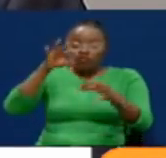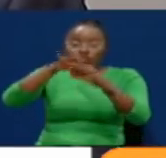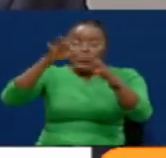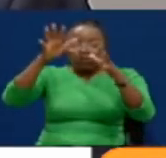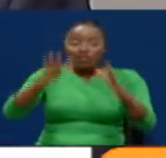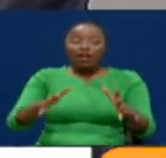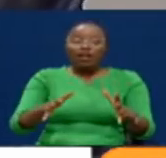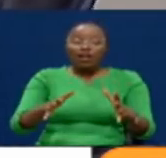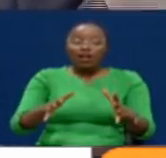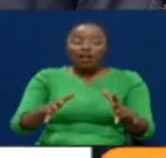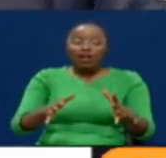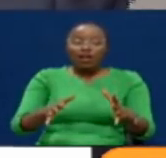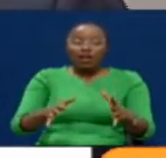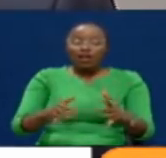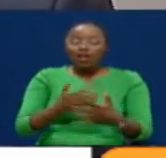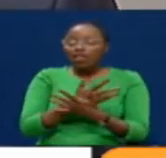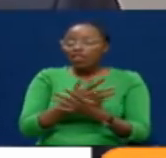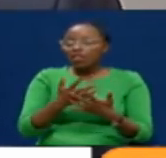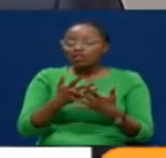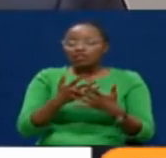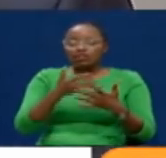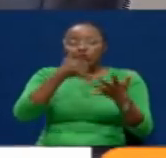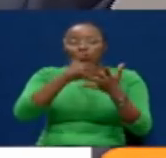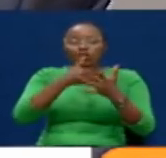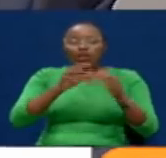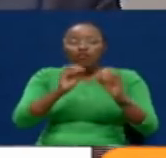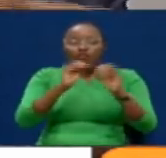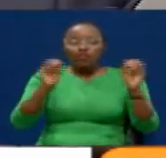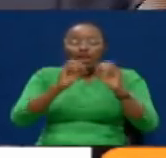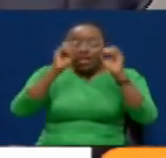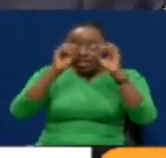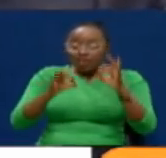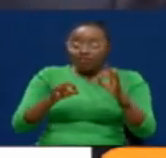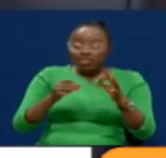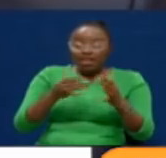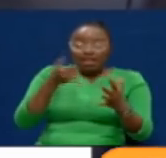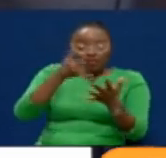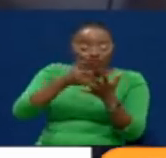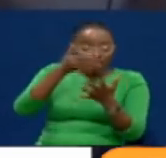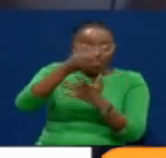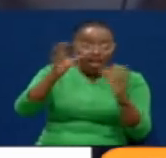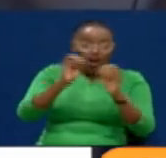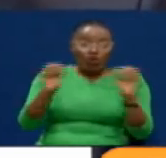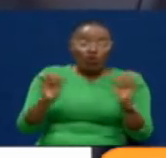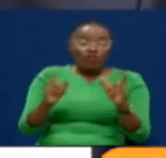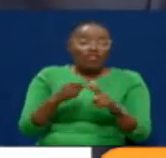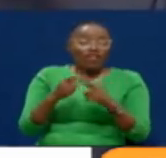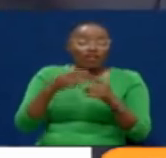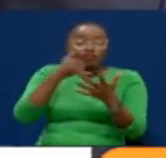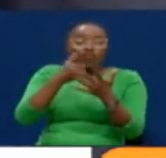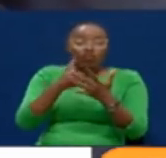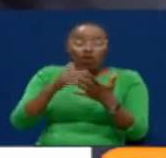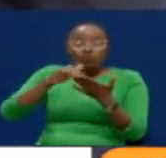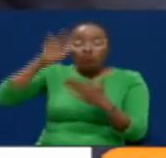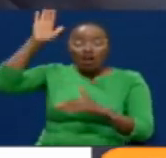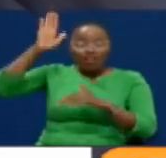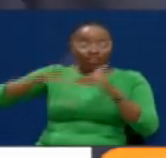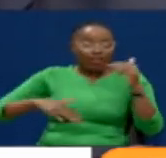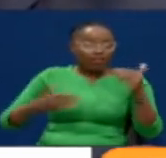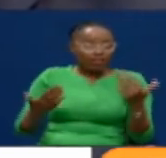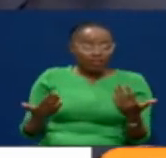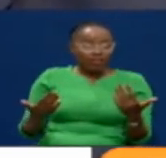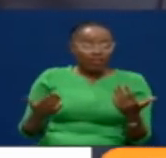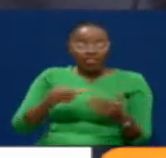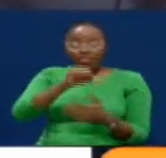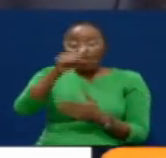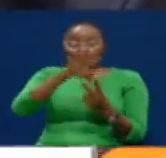is none of the above. Uh-huh. If none of the above comes, yes, none of the above is more than the